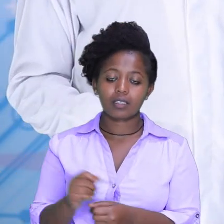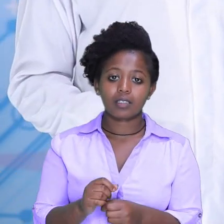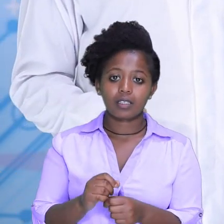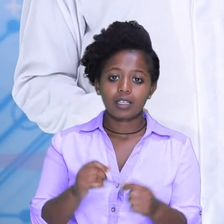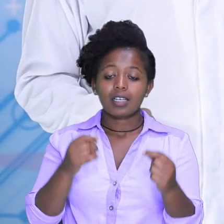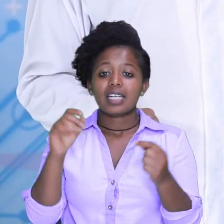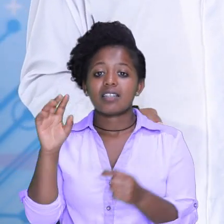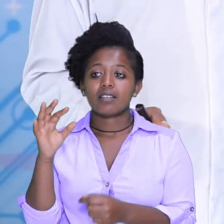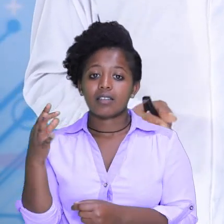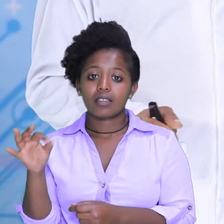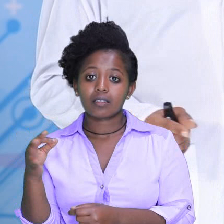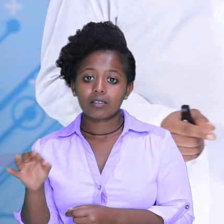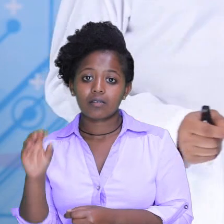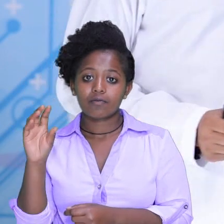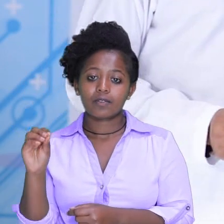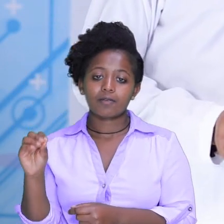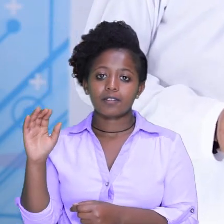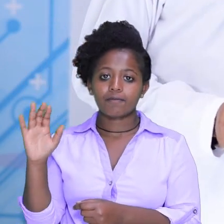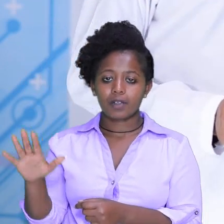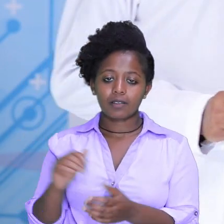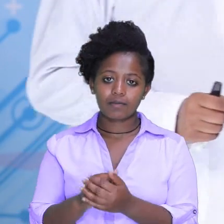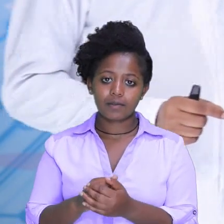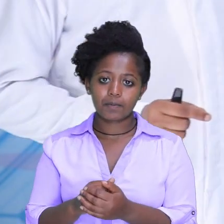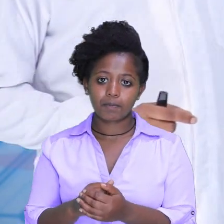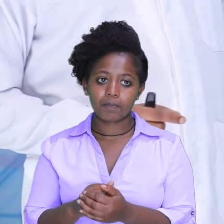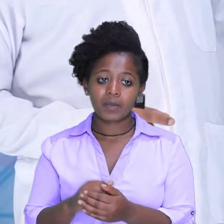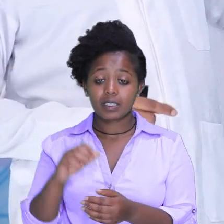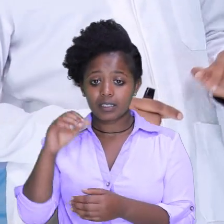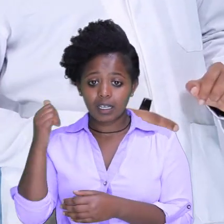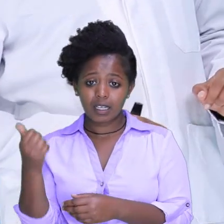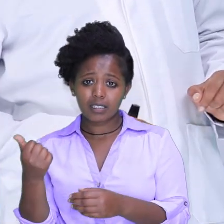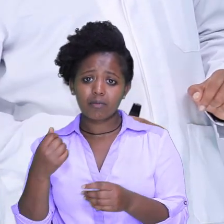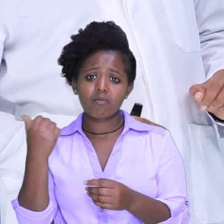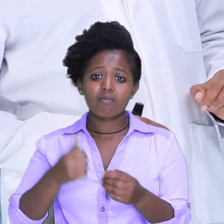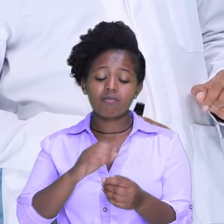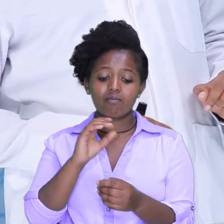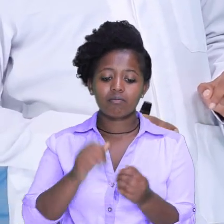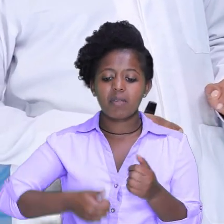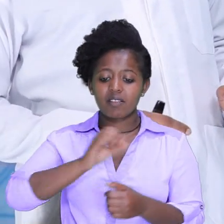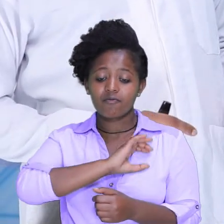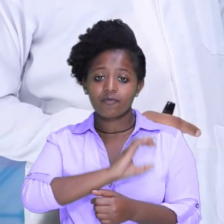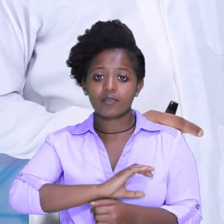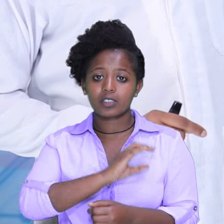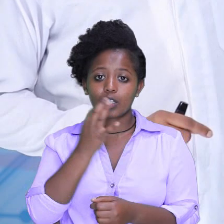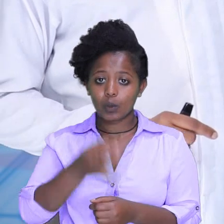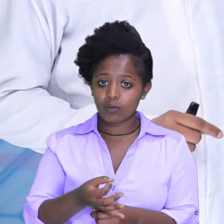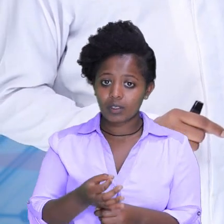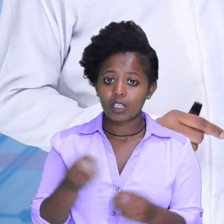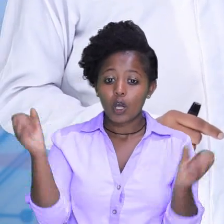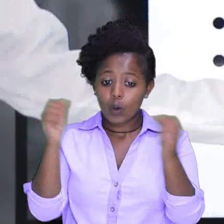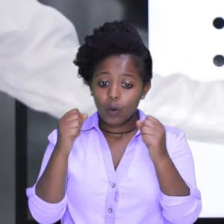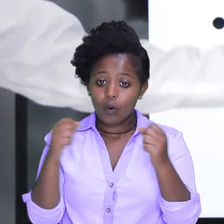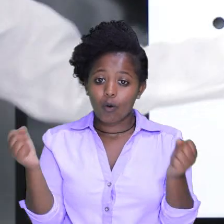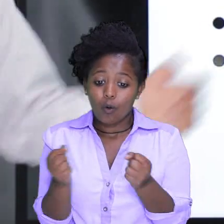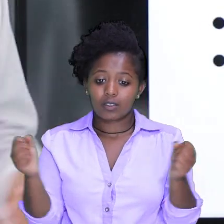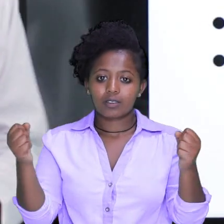Pact 1955. The other main feature of Cold War was building military